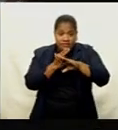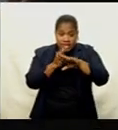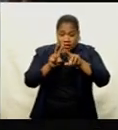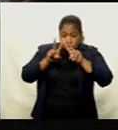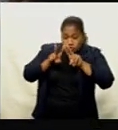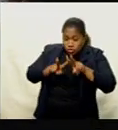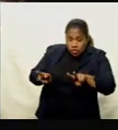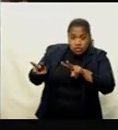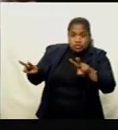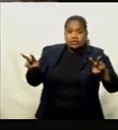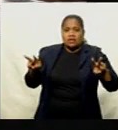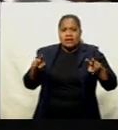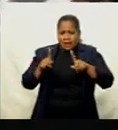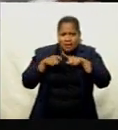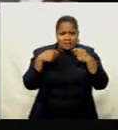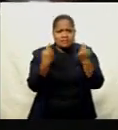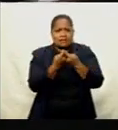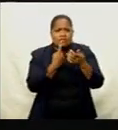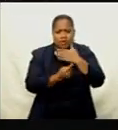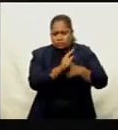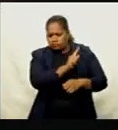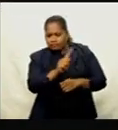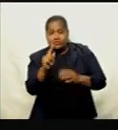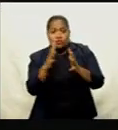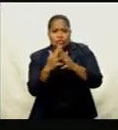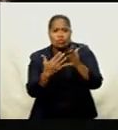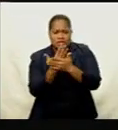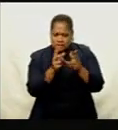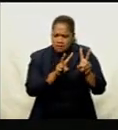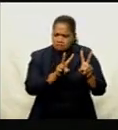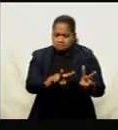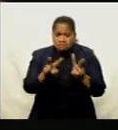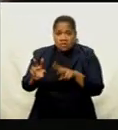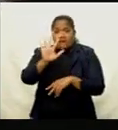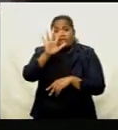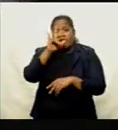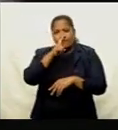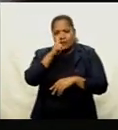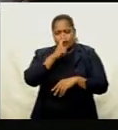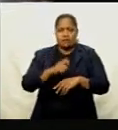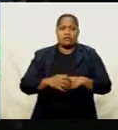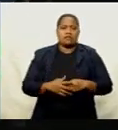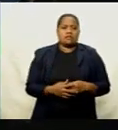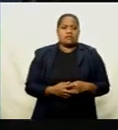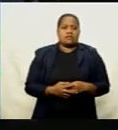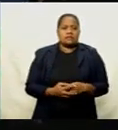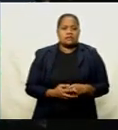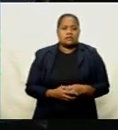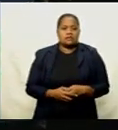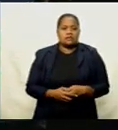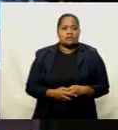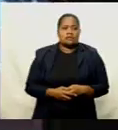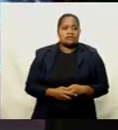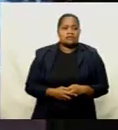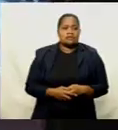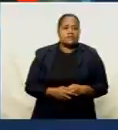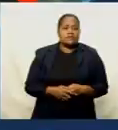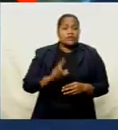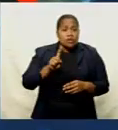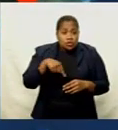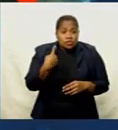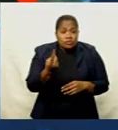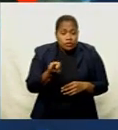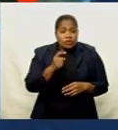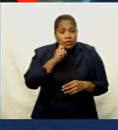been combing the area since Wednesday, searching for 5 people. Next year for today, tomorrow will be much more difficult